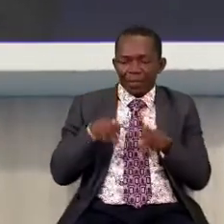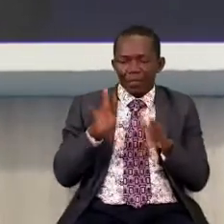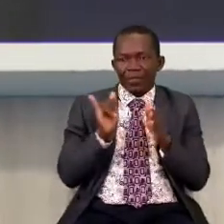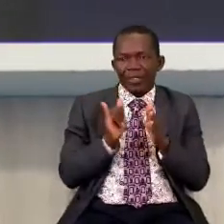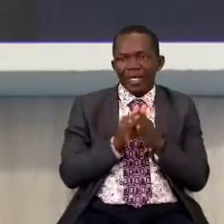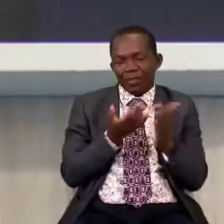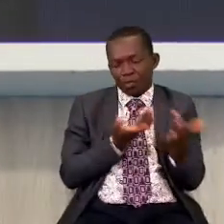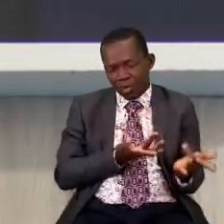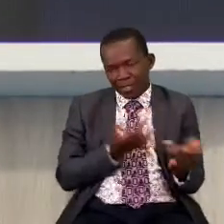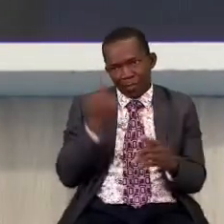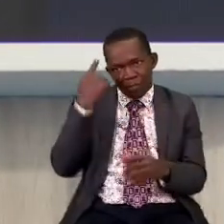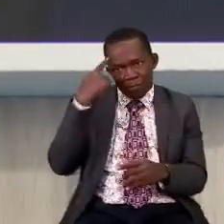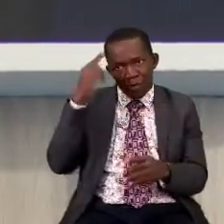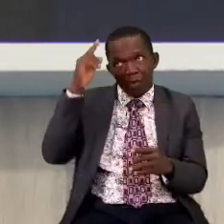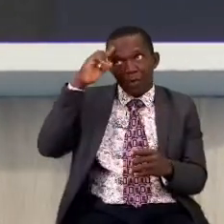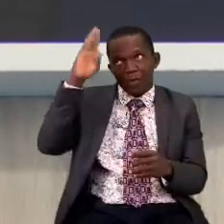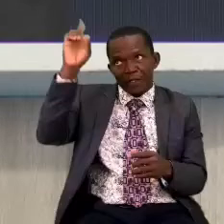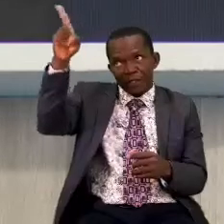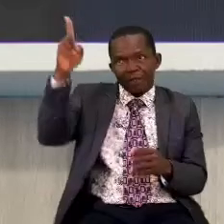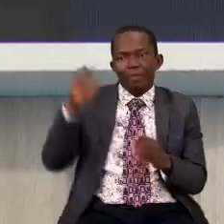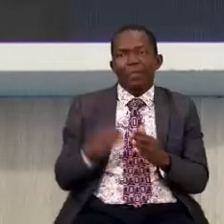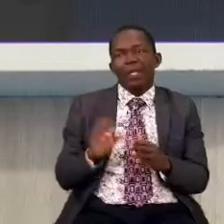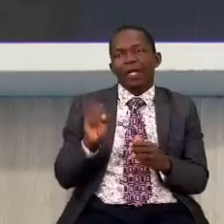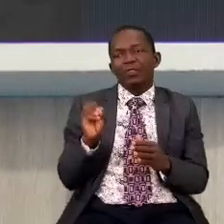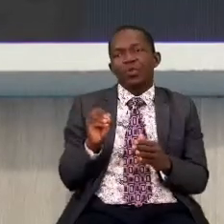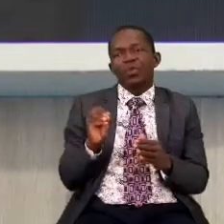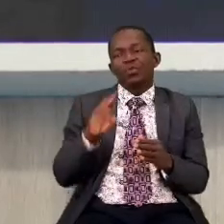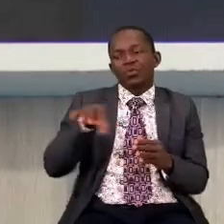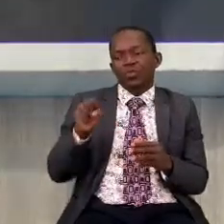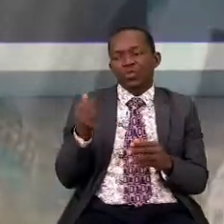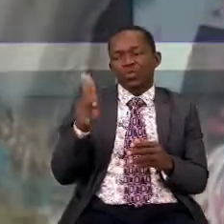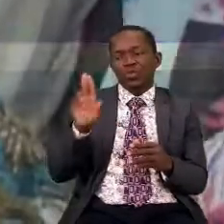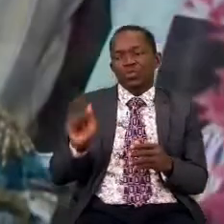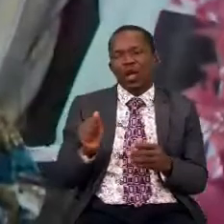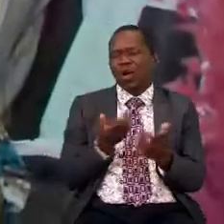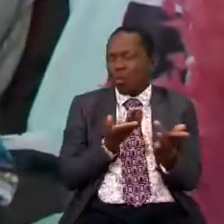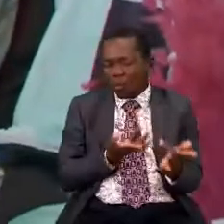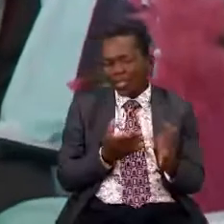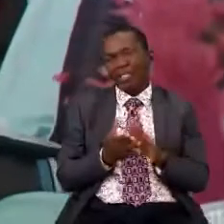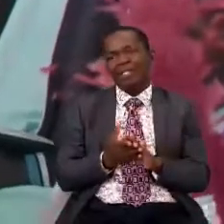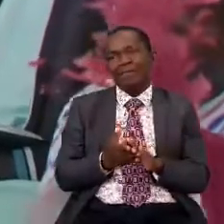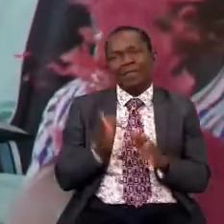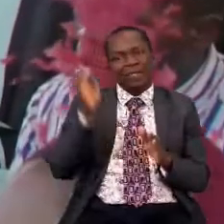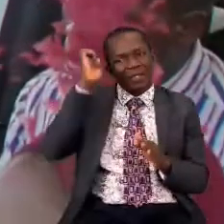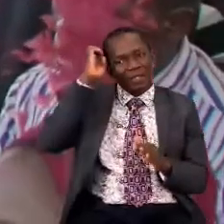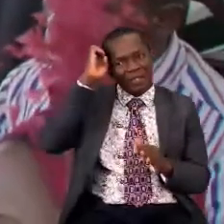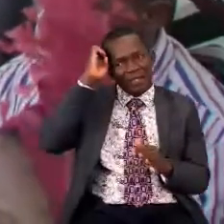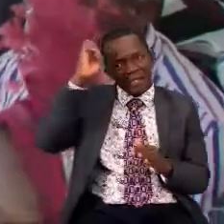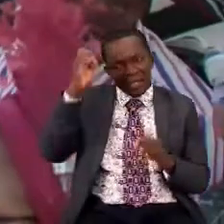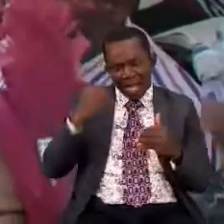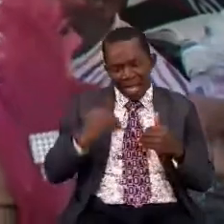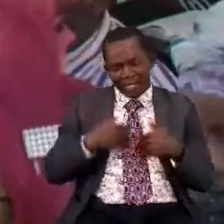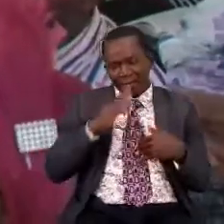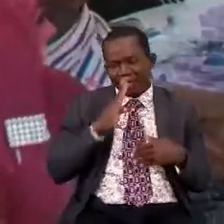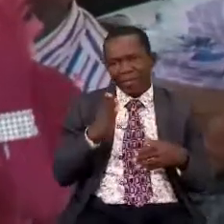of the 12, what, Caleb, that came and went to the land of the